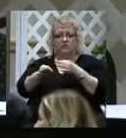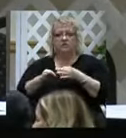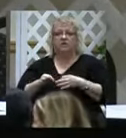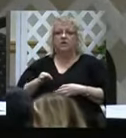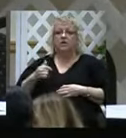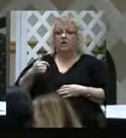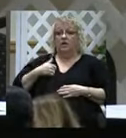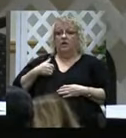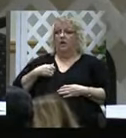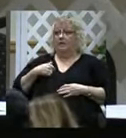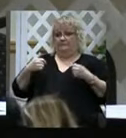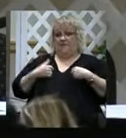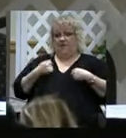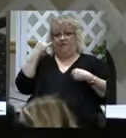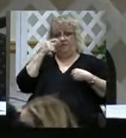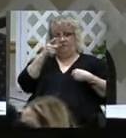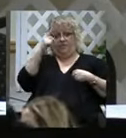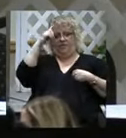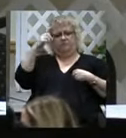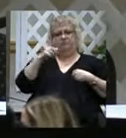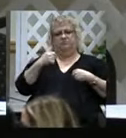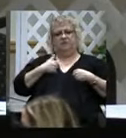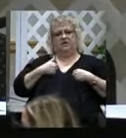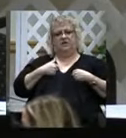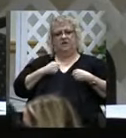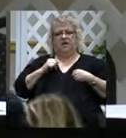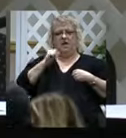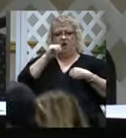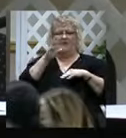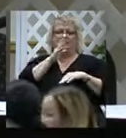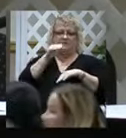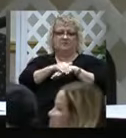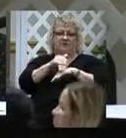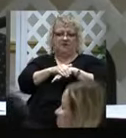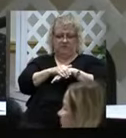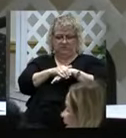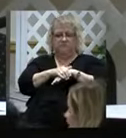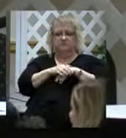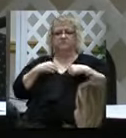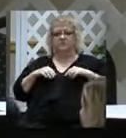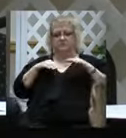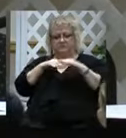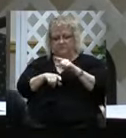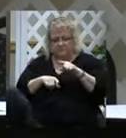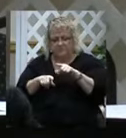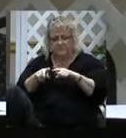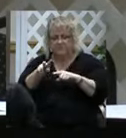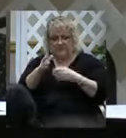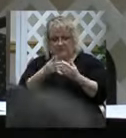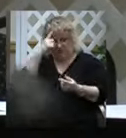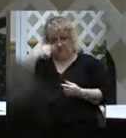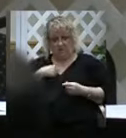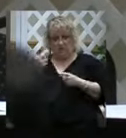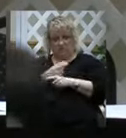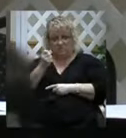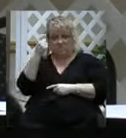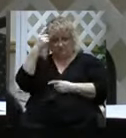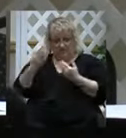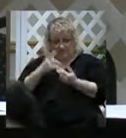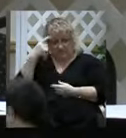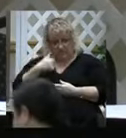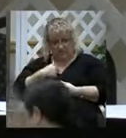going to be using your website, and think of how they're going to access information, and try to just make that visible, public, and